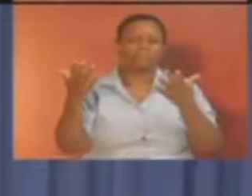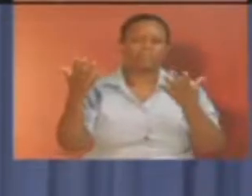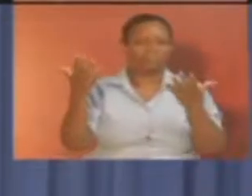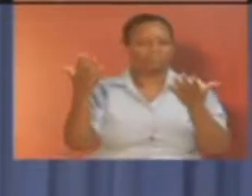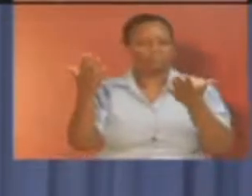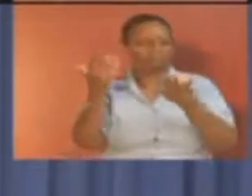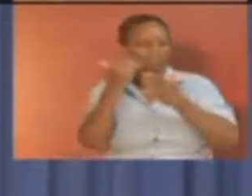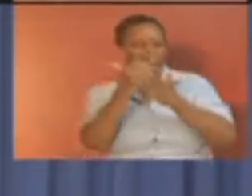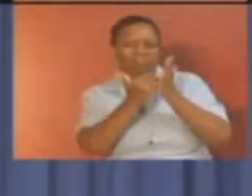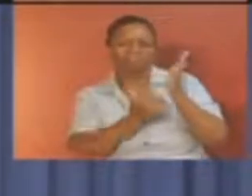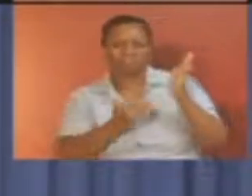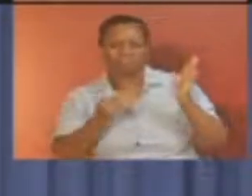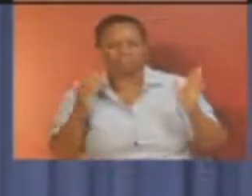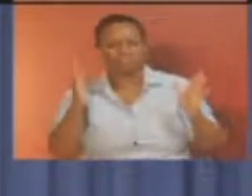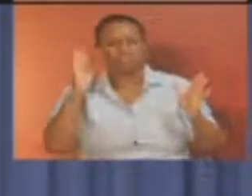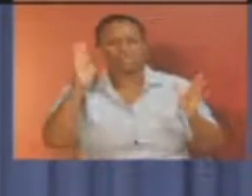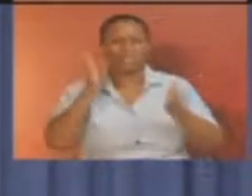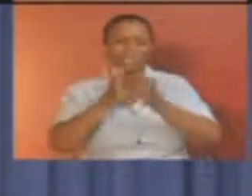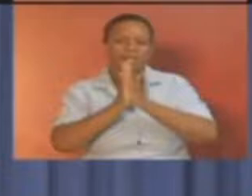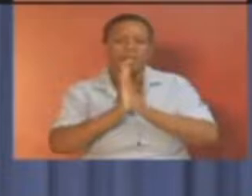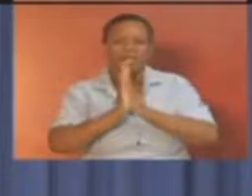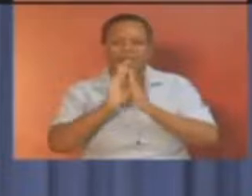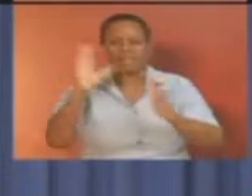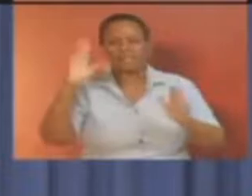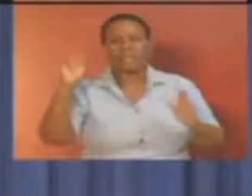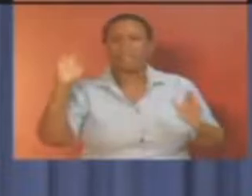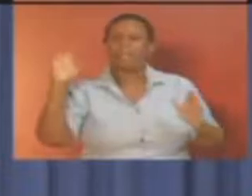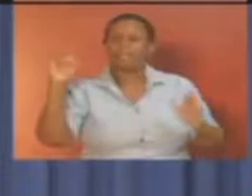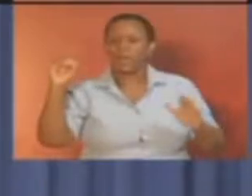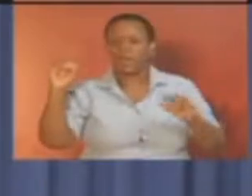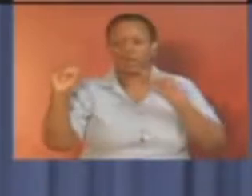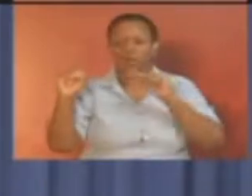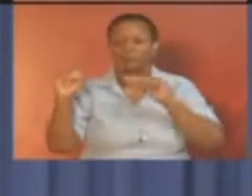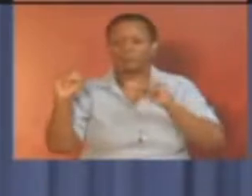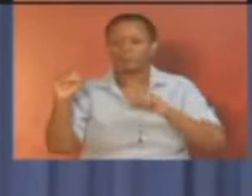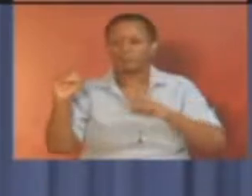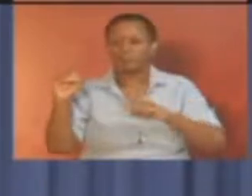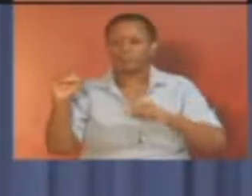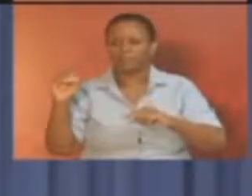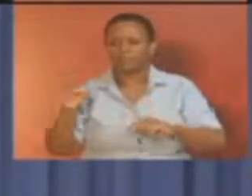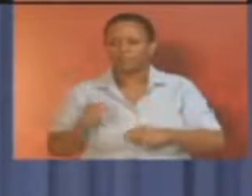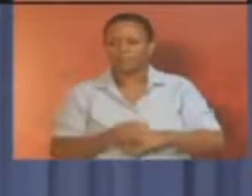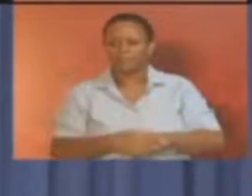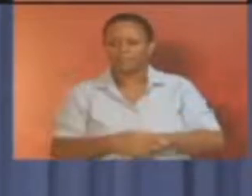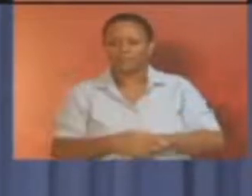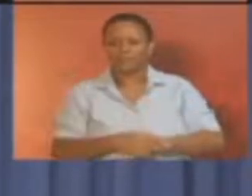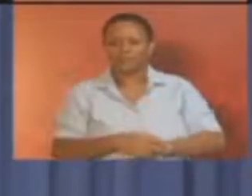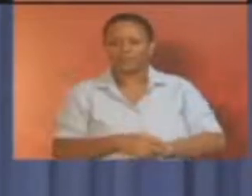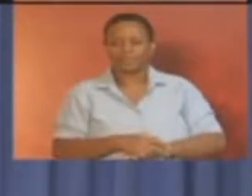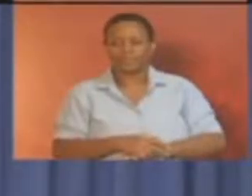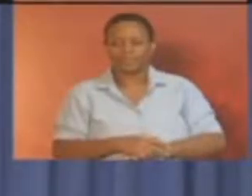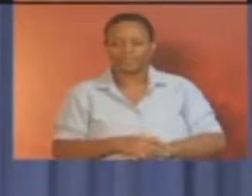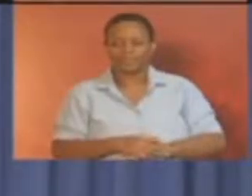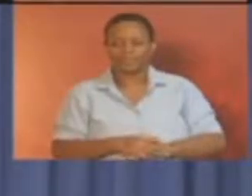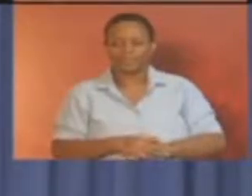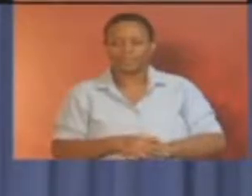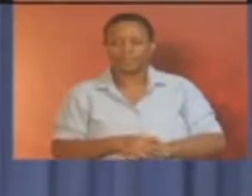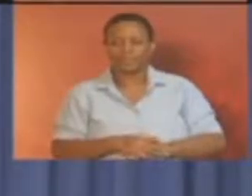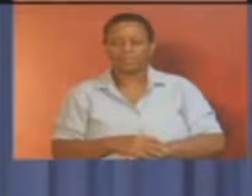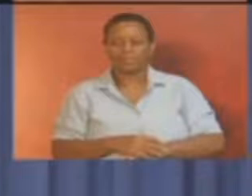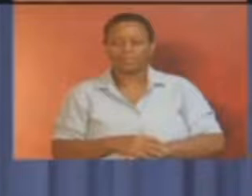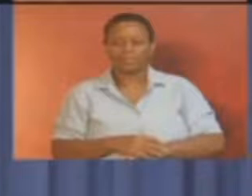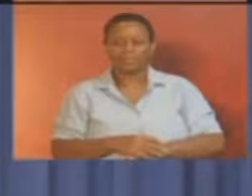the Chief Medical Officer here to let us understand finally what